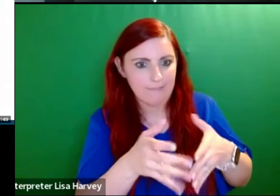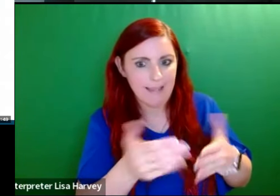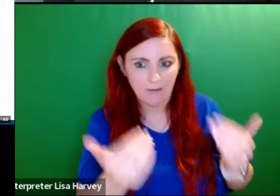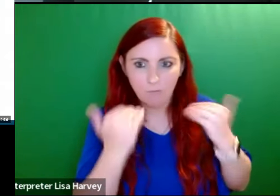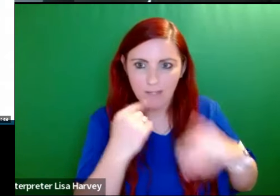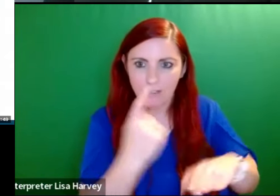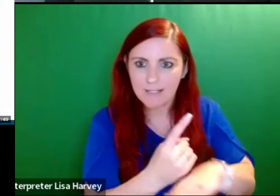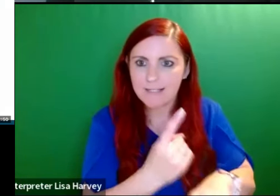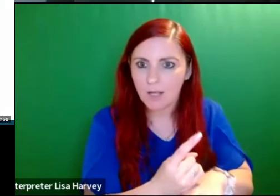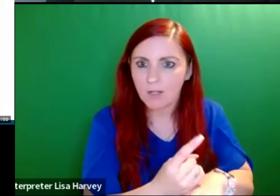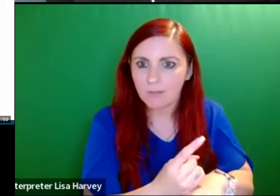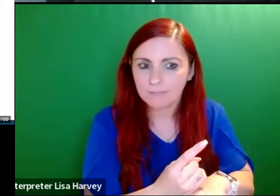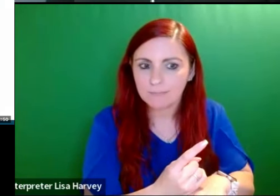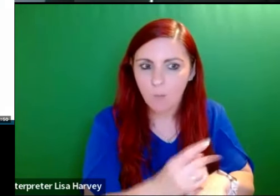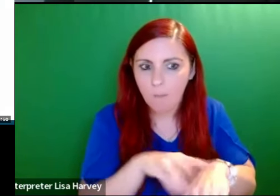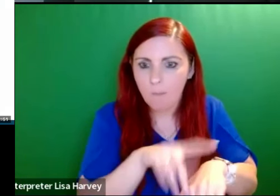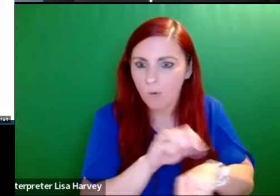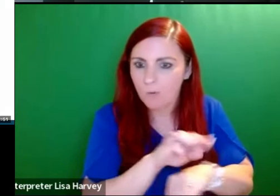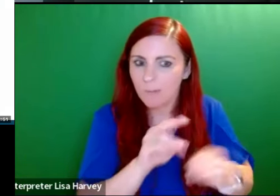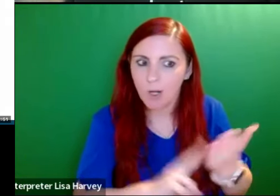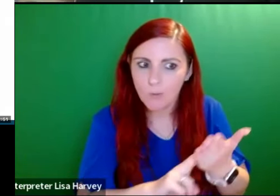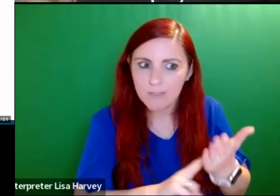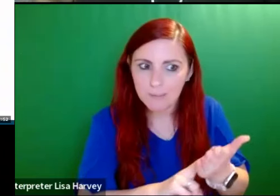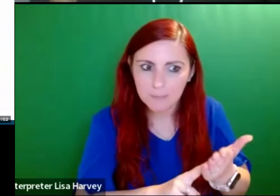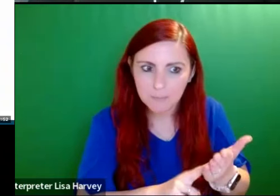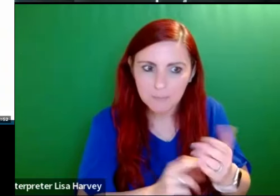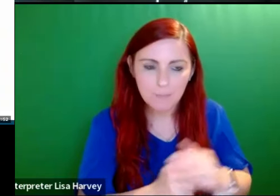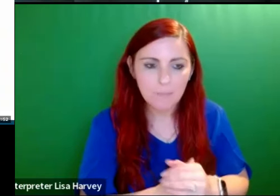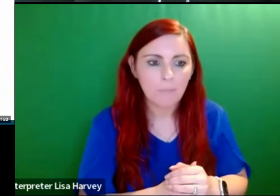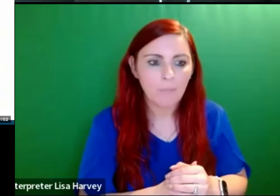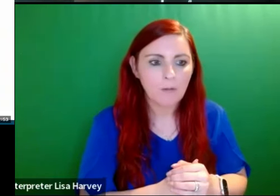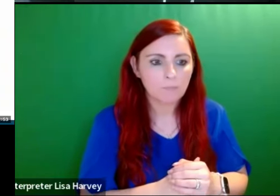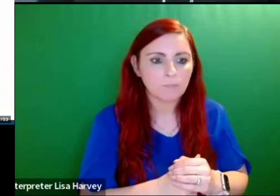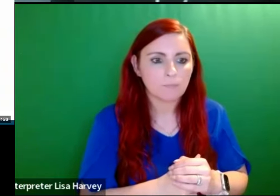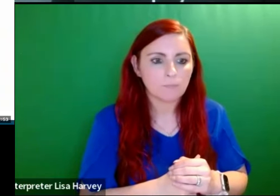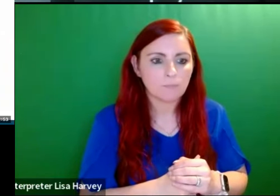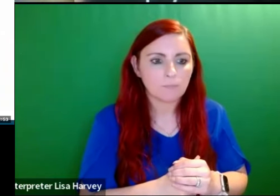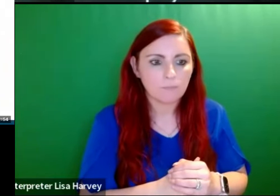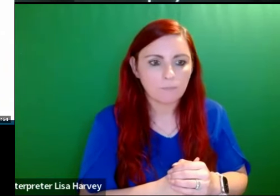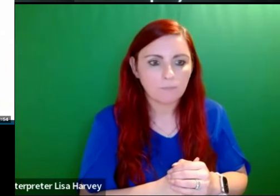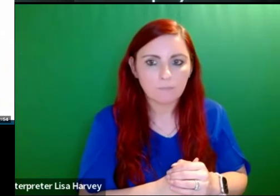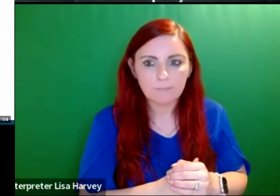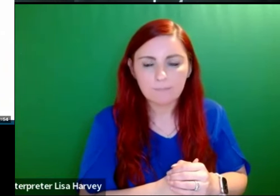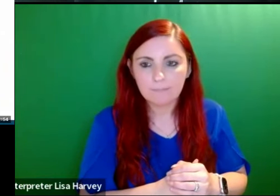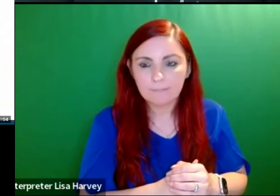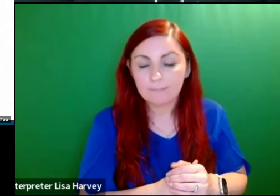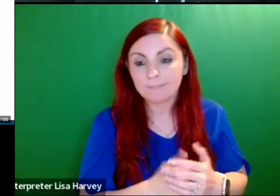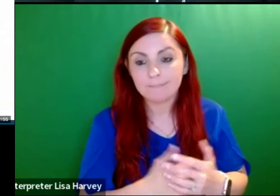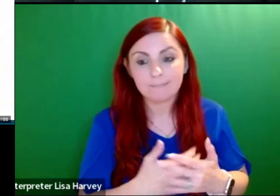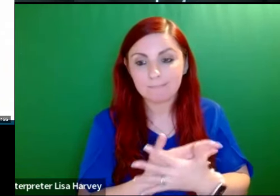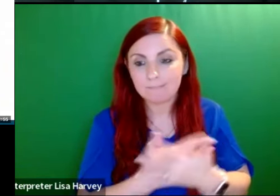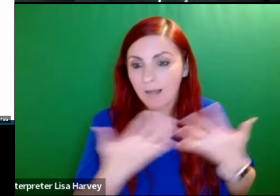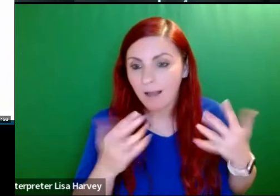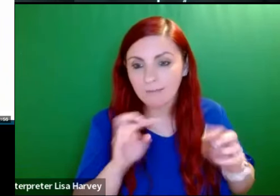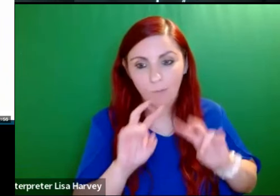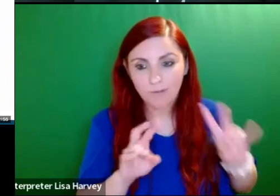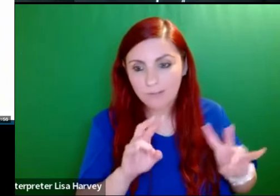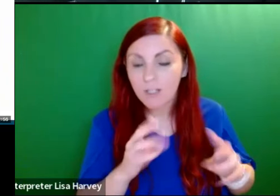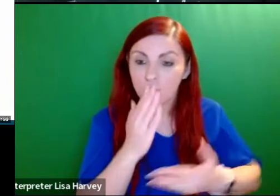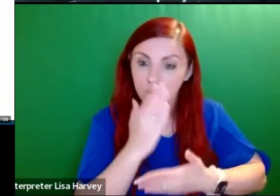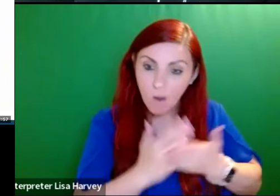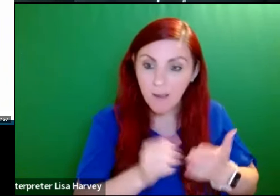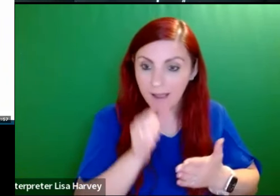grammatical classes people are using. So I know this data has raised many questions. Some of them are answered in my